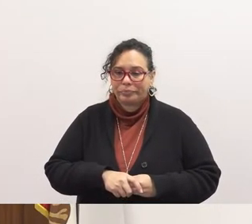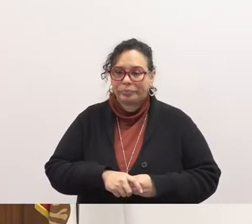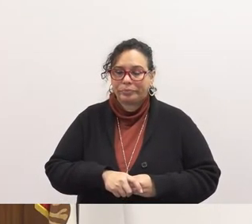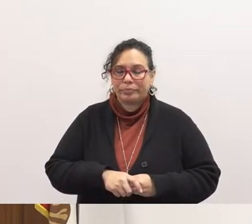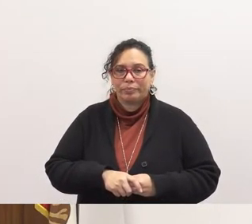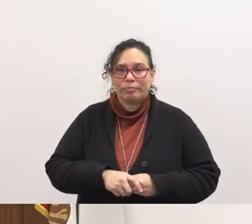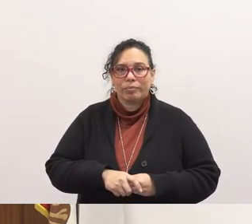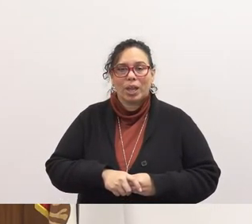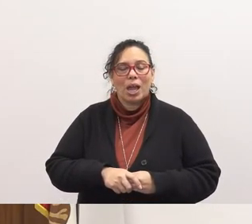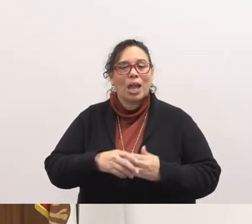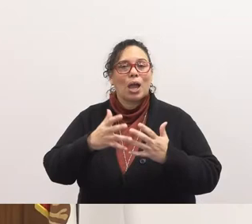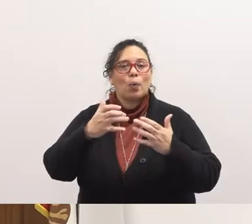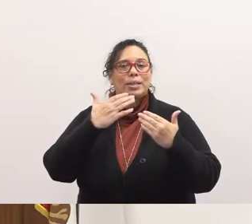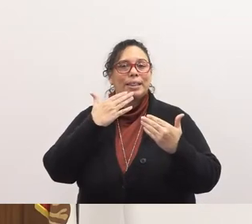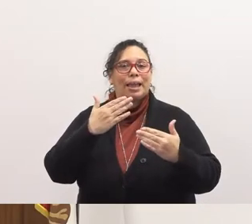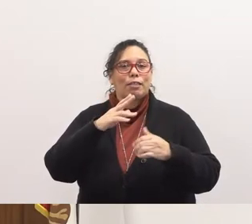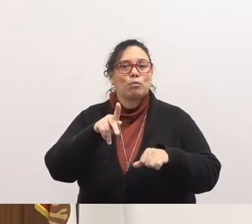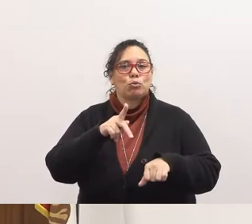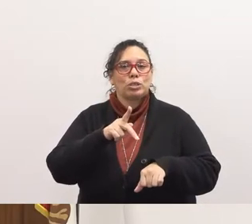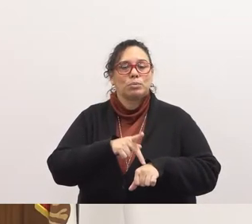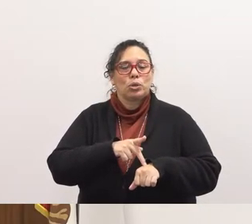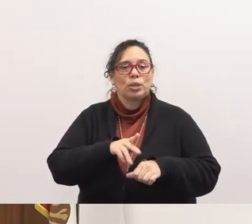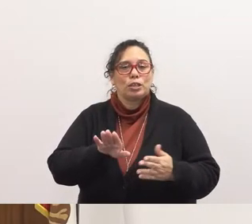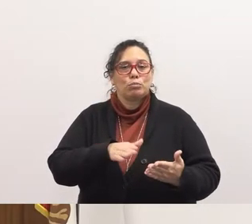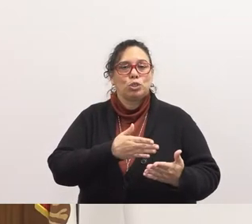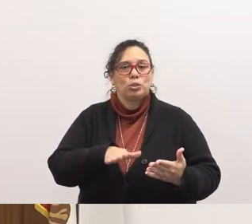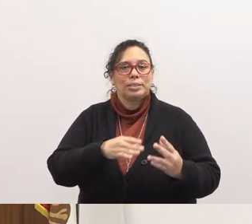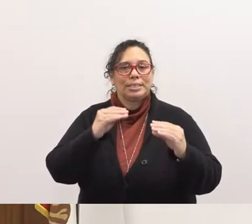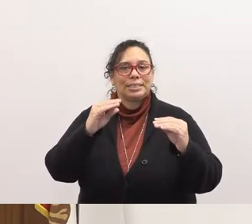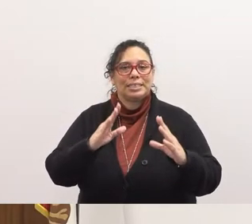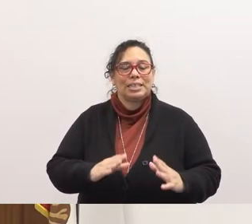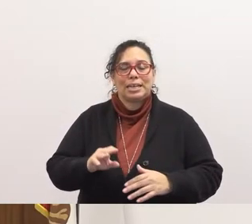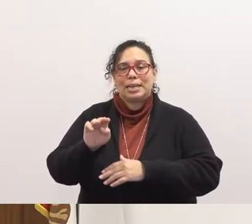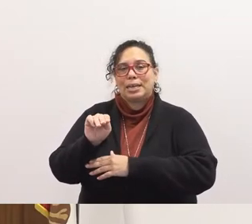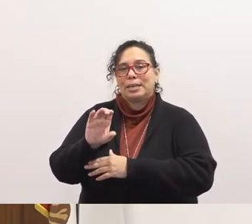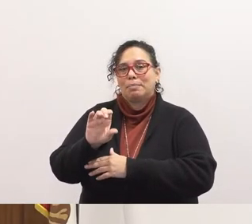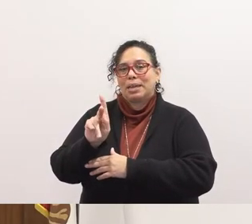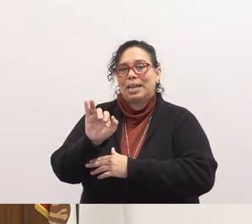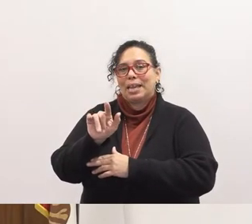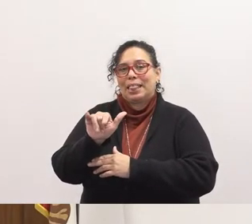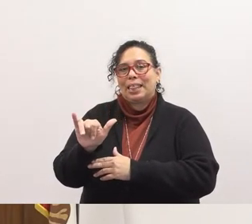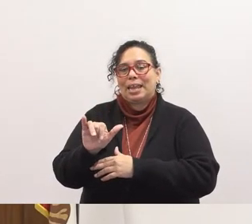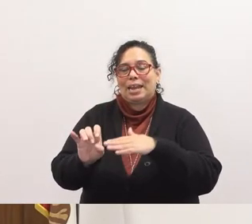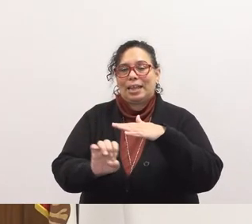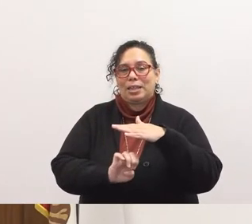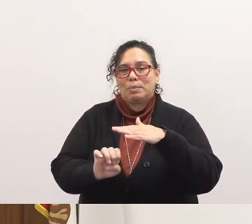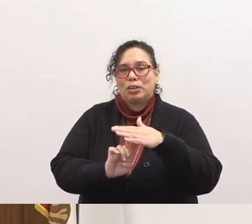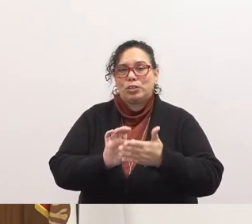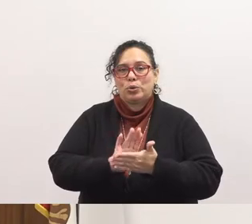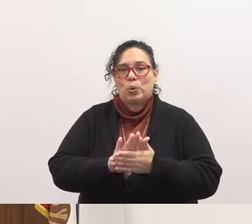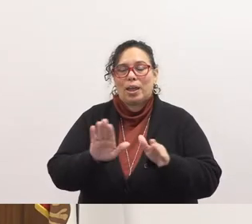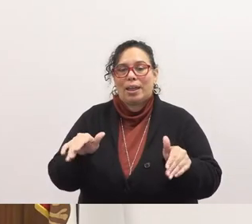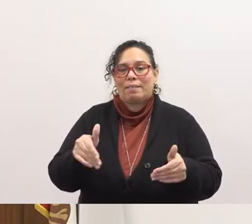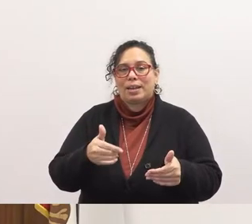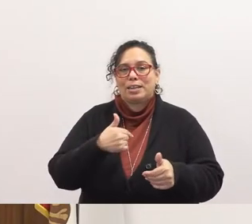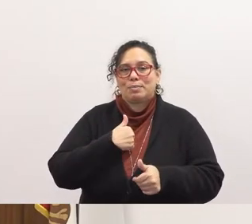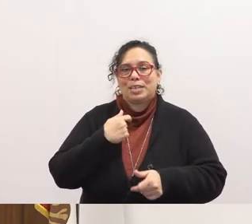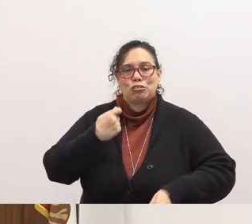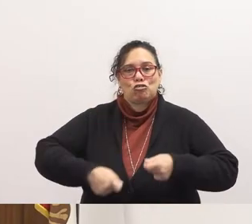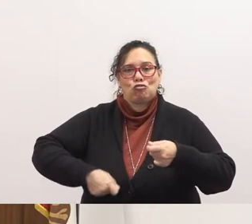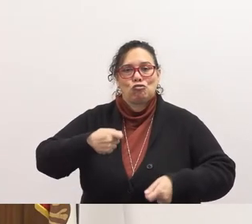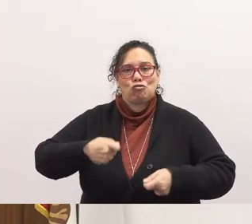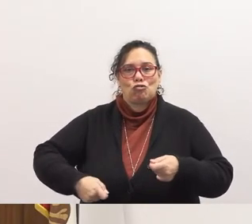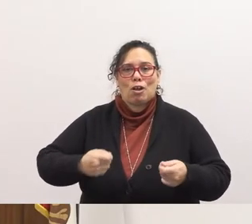Well, I'd like to thank the principal and the music teacher at McKinley Elementary School for inviting me to their drum